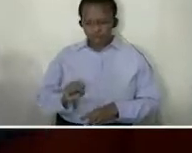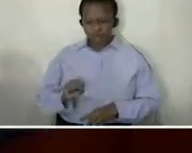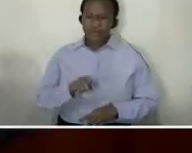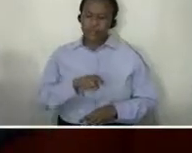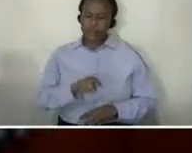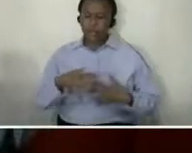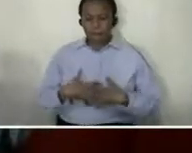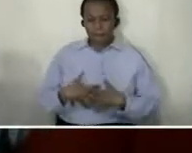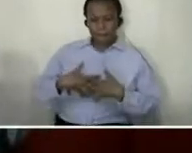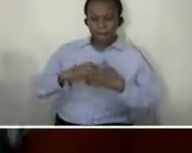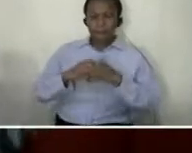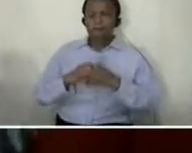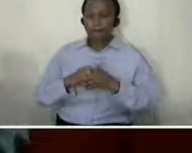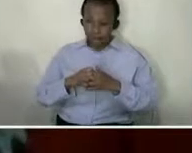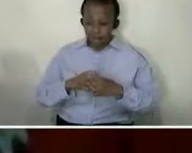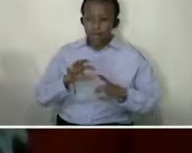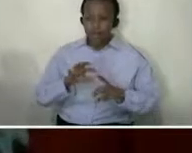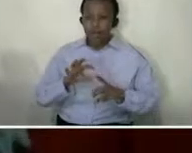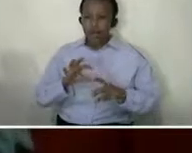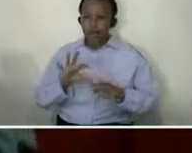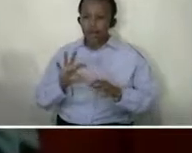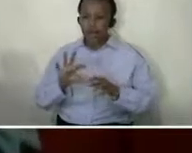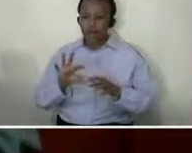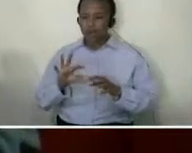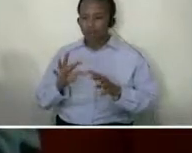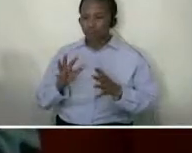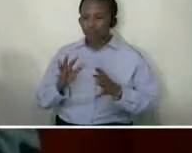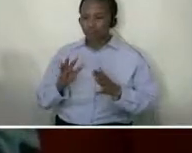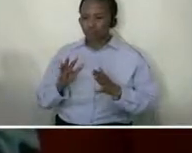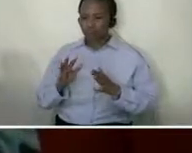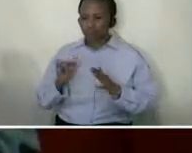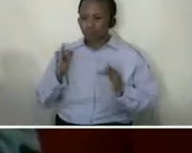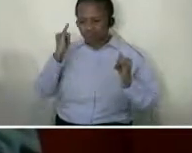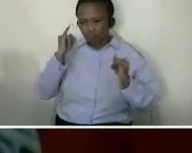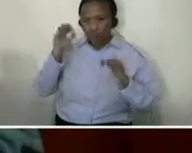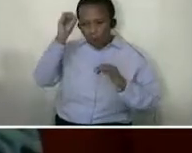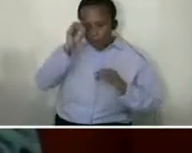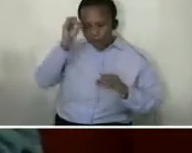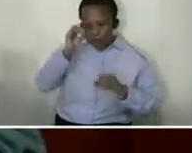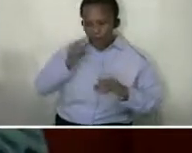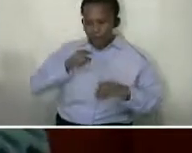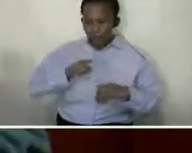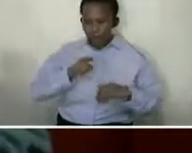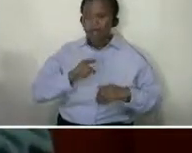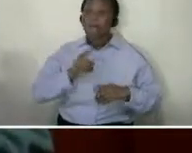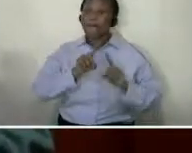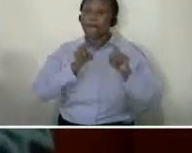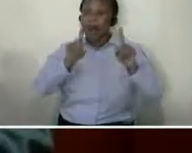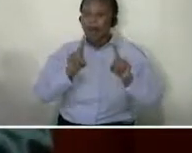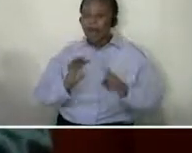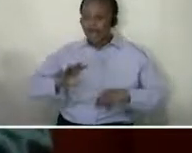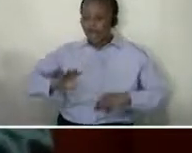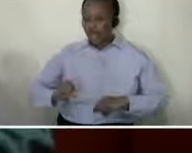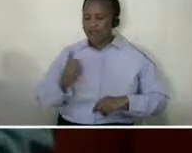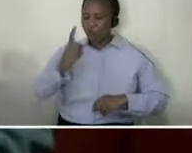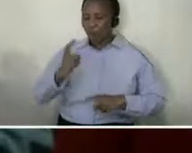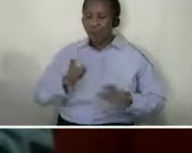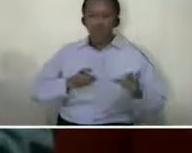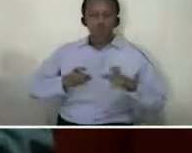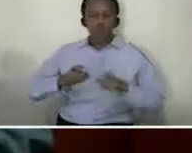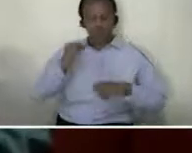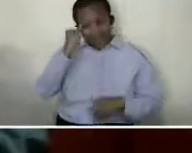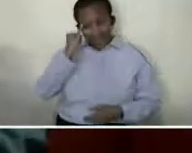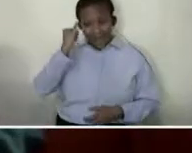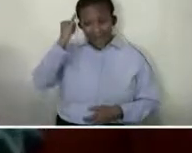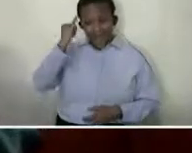which is everywhere manifest, crystallizing itself into one controlling idea. Conflict and